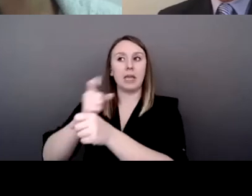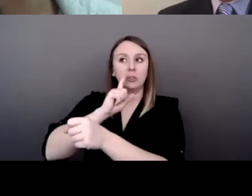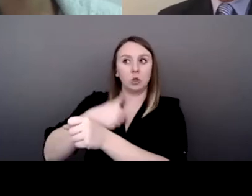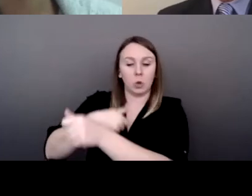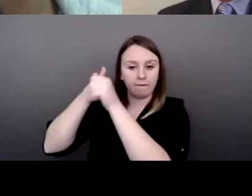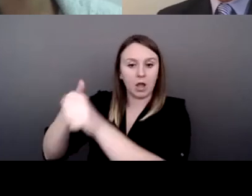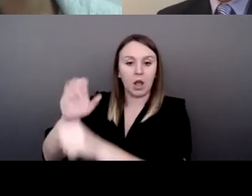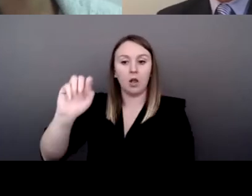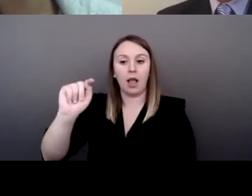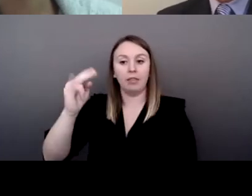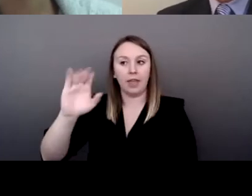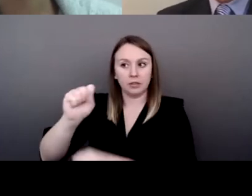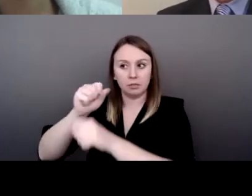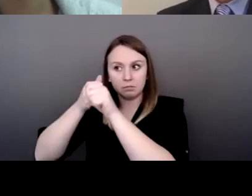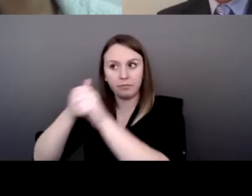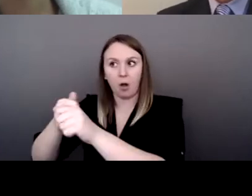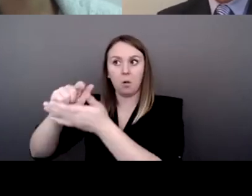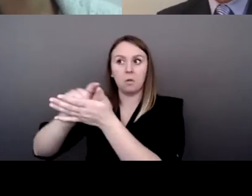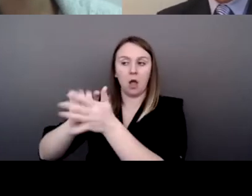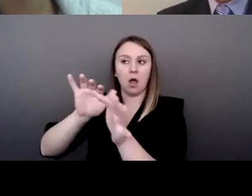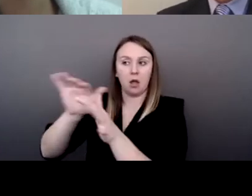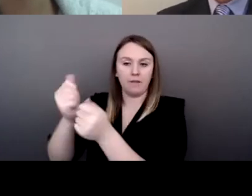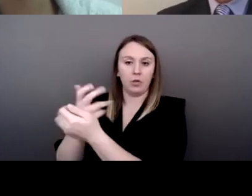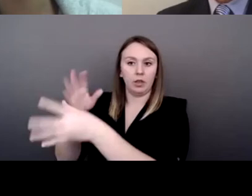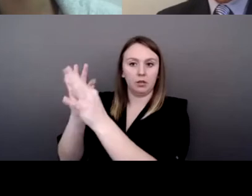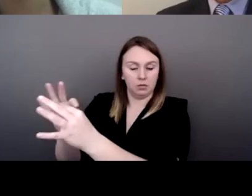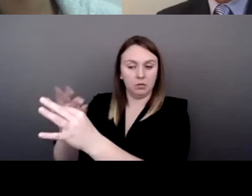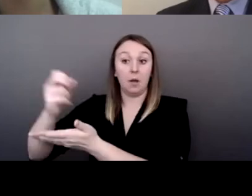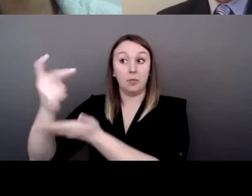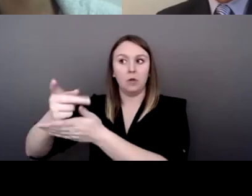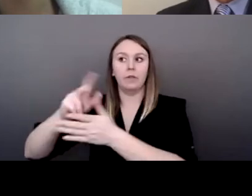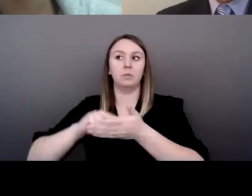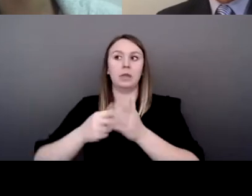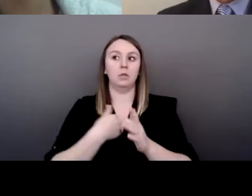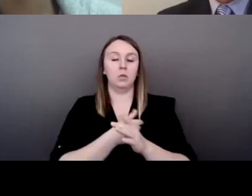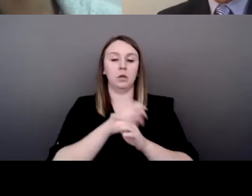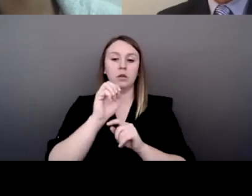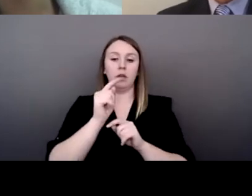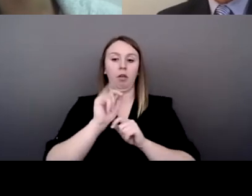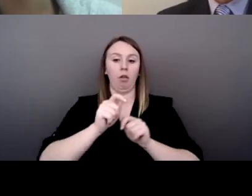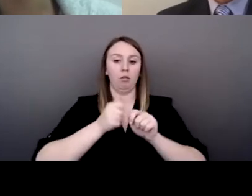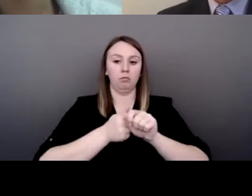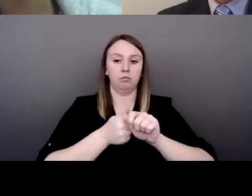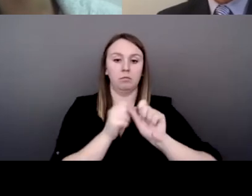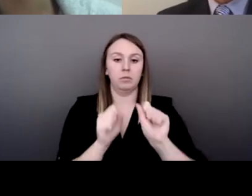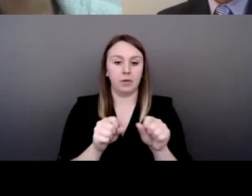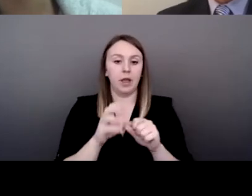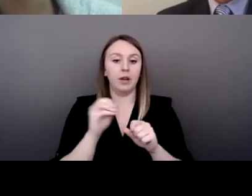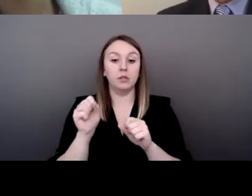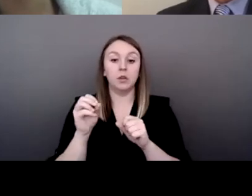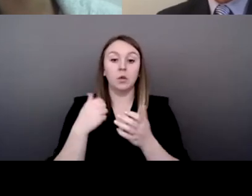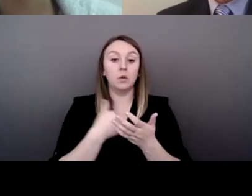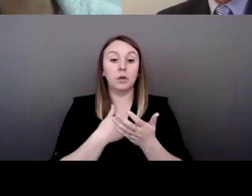proceed without the support of course, and the recognition of data sovereignty of our tribal communities.